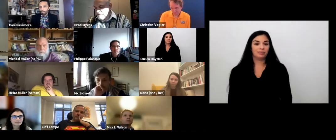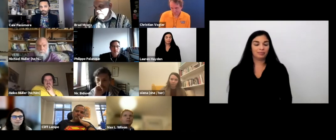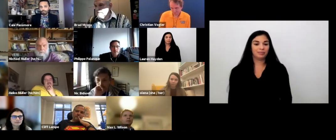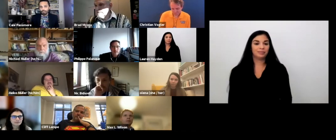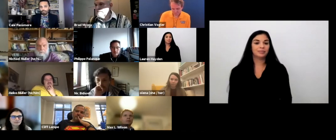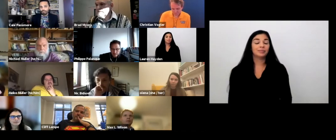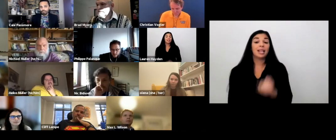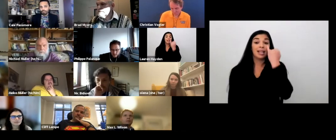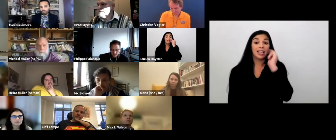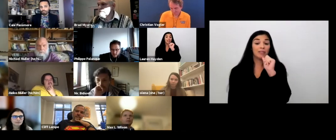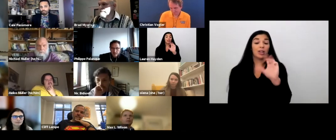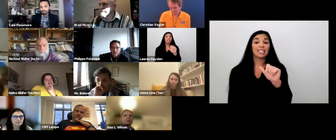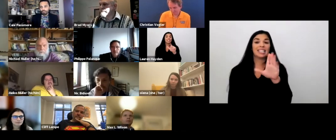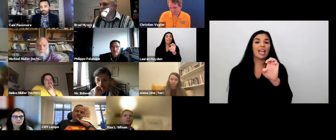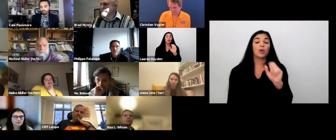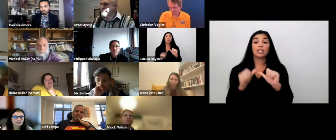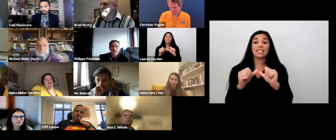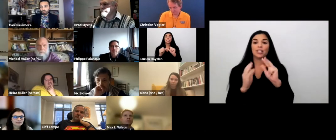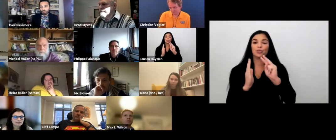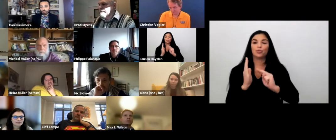And if not, Kale, we can continue to maybe read